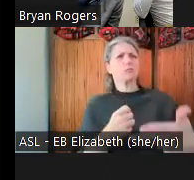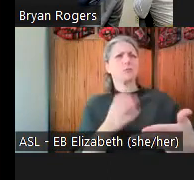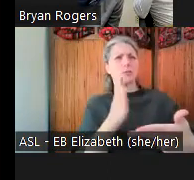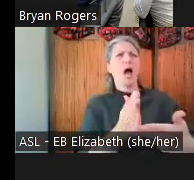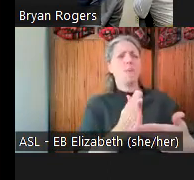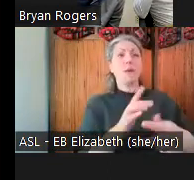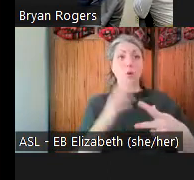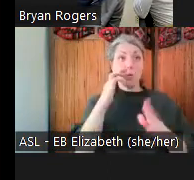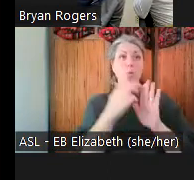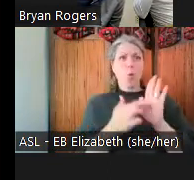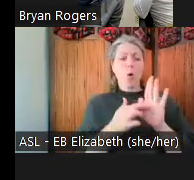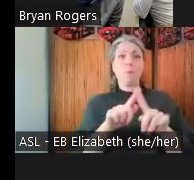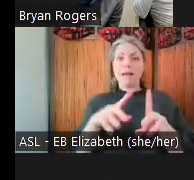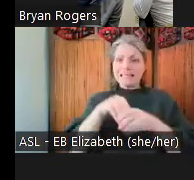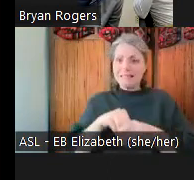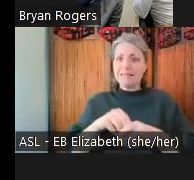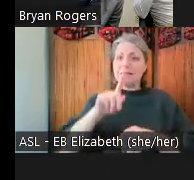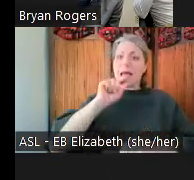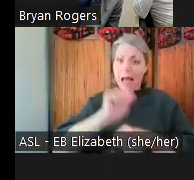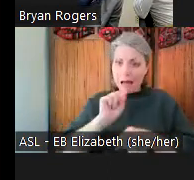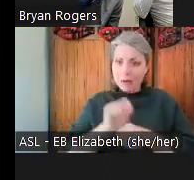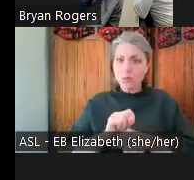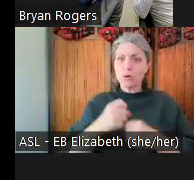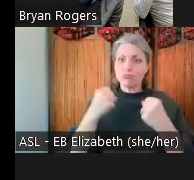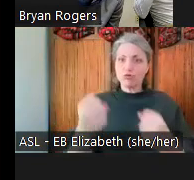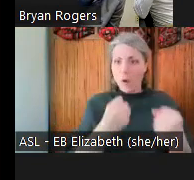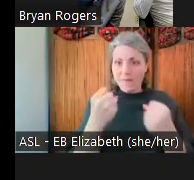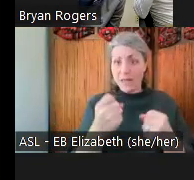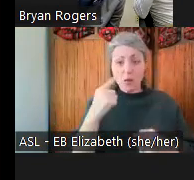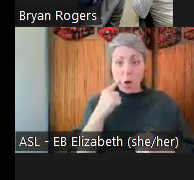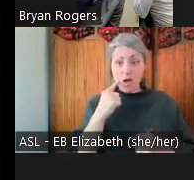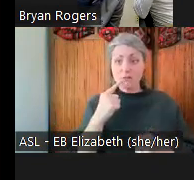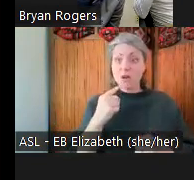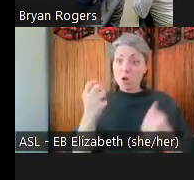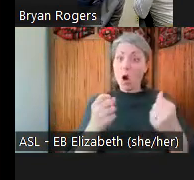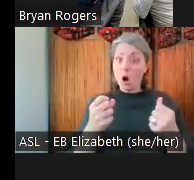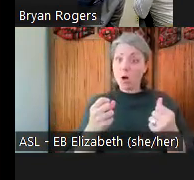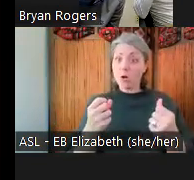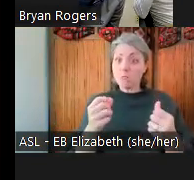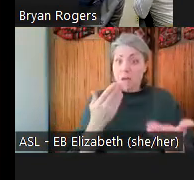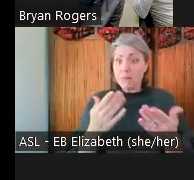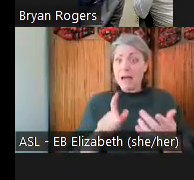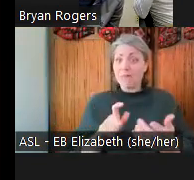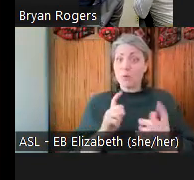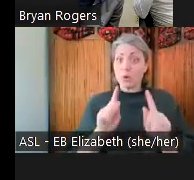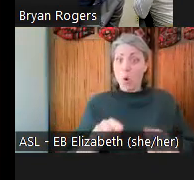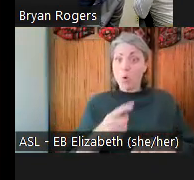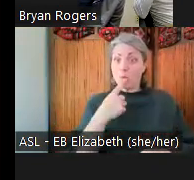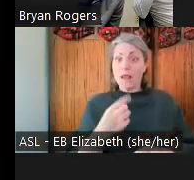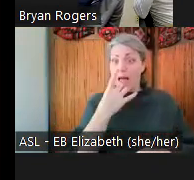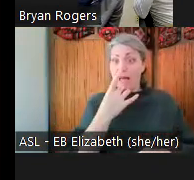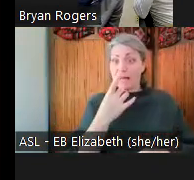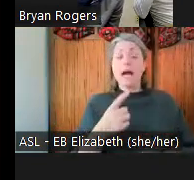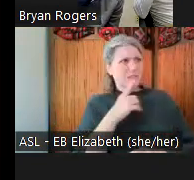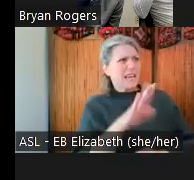and in action, he just thought a car might go at a red light. And I'd say, but cars have to stop at a red light, right? He said, yeah, but some people